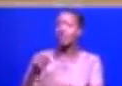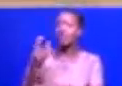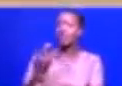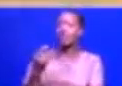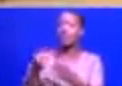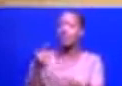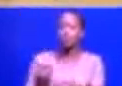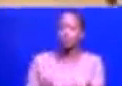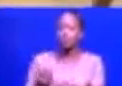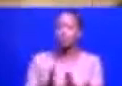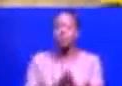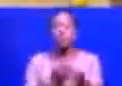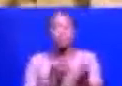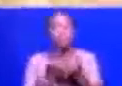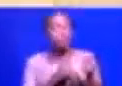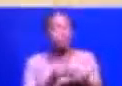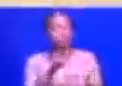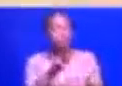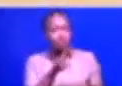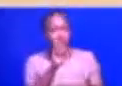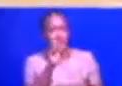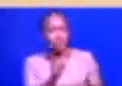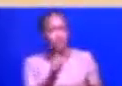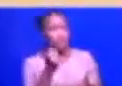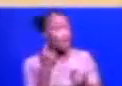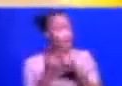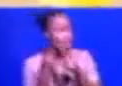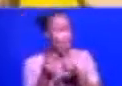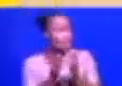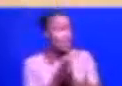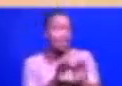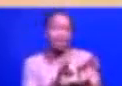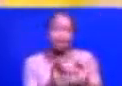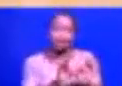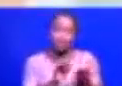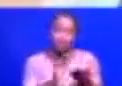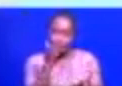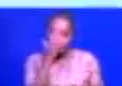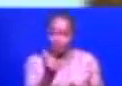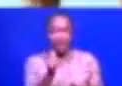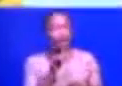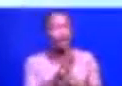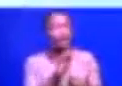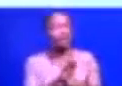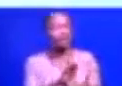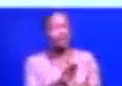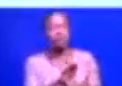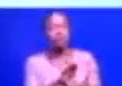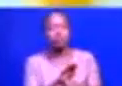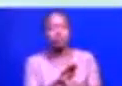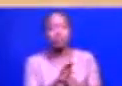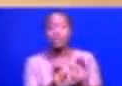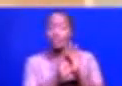you mentioned about the KUSA experience. Just expound on that, because we see a lot, because we've seen,